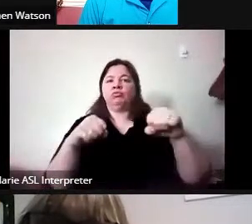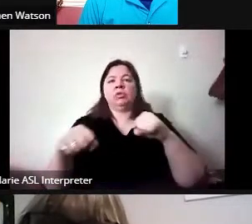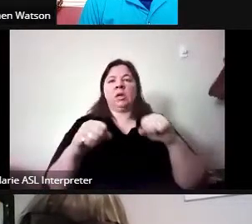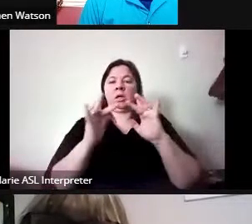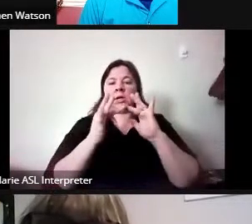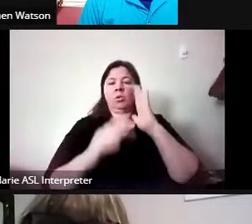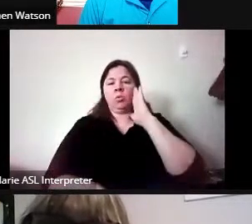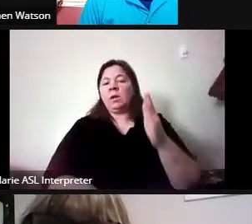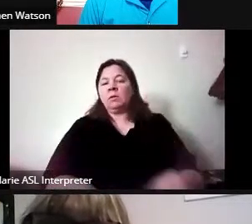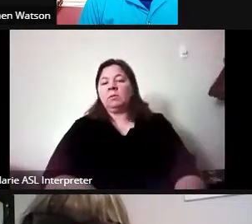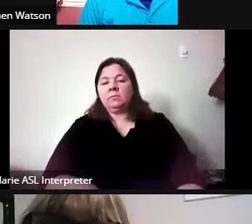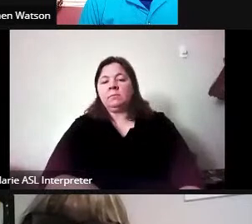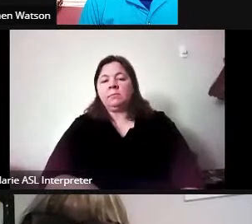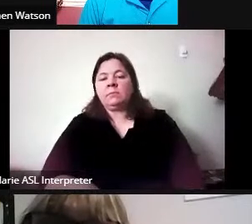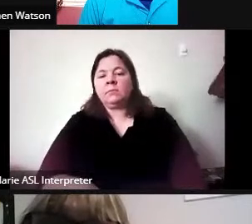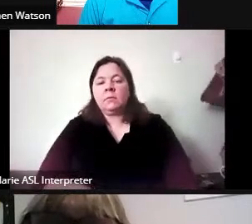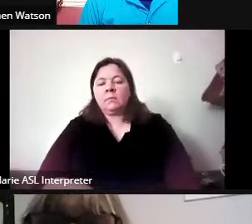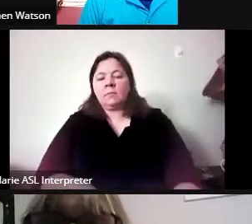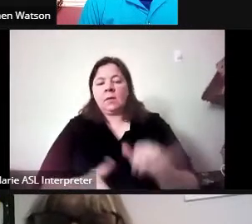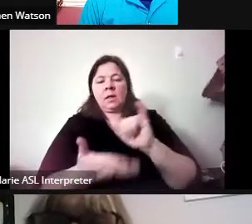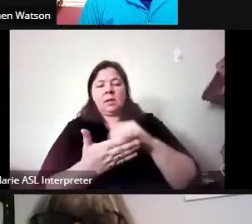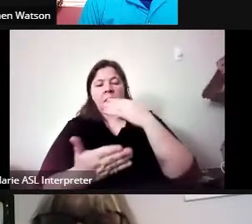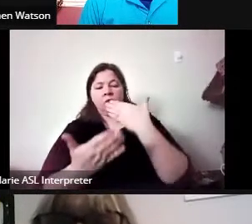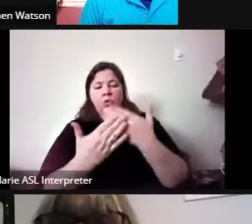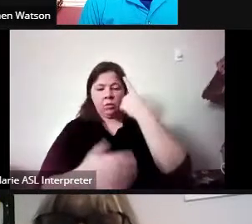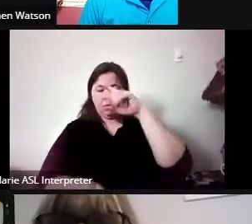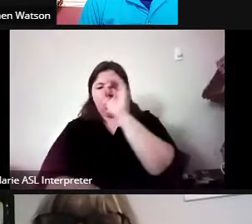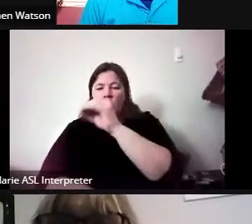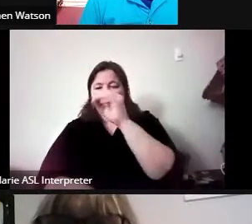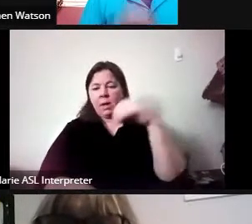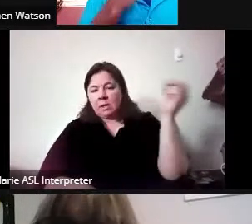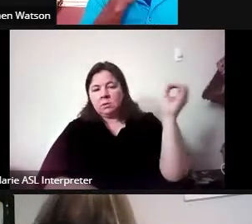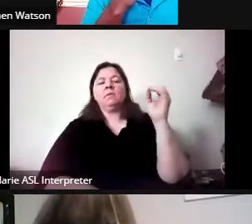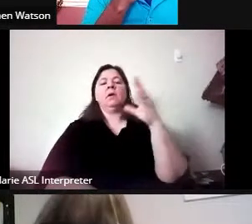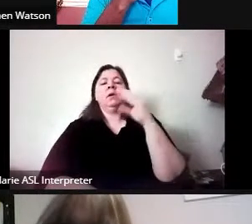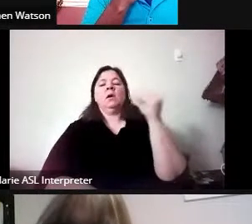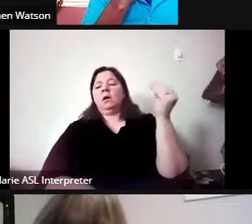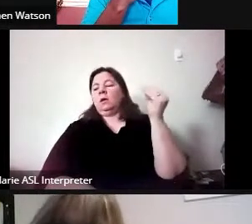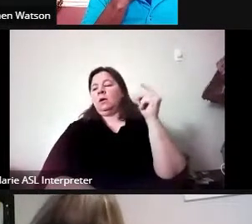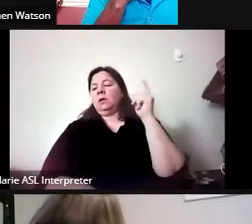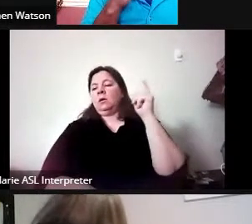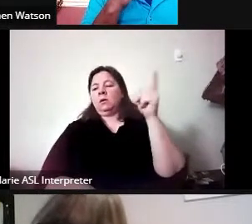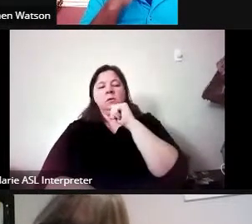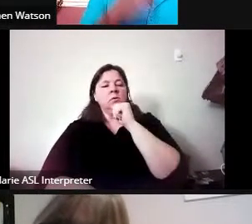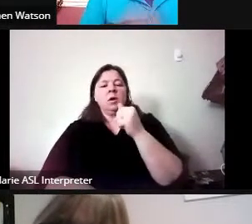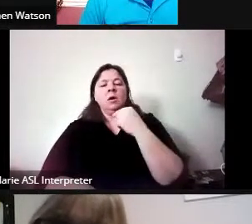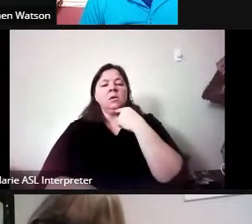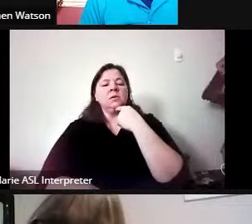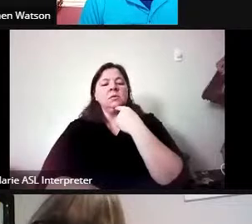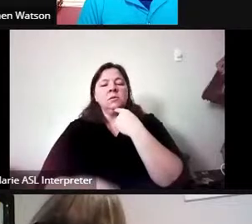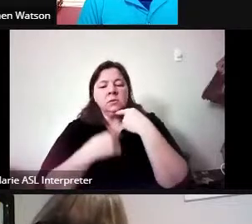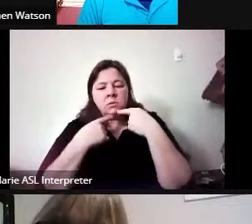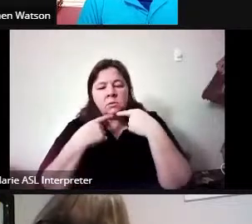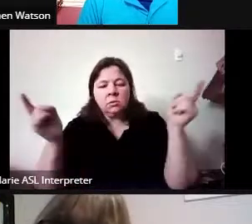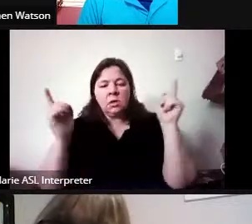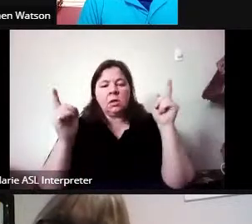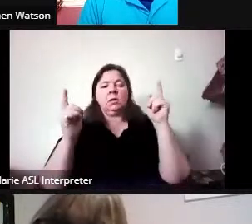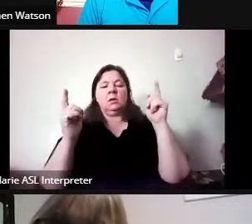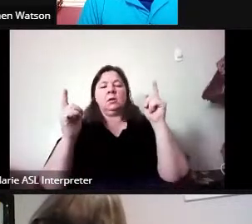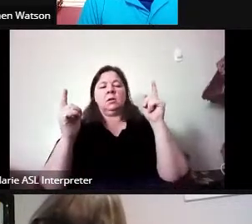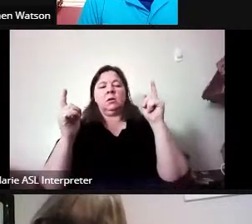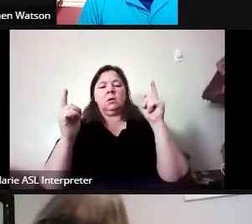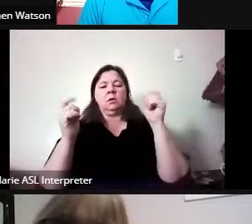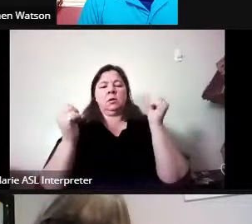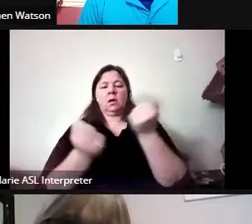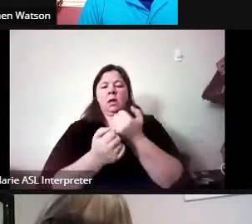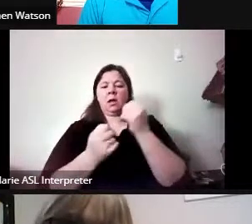internet, and that is good for Onpassive. That's why he's not telling our pay plan, everything